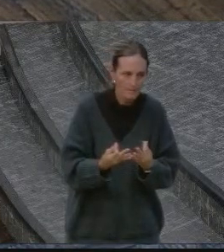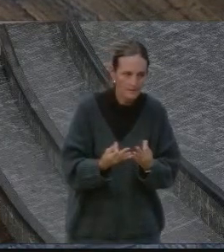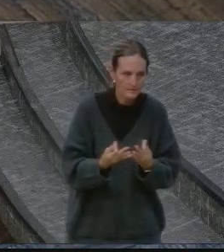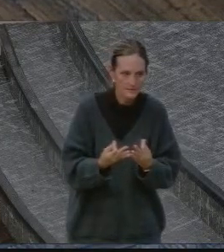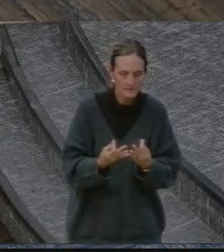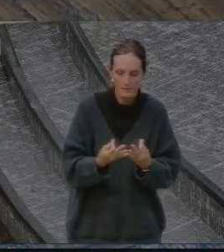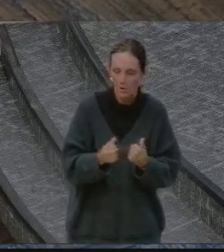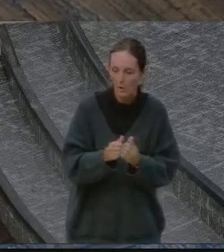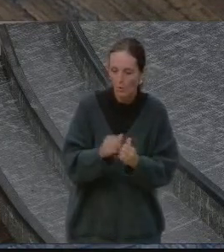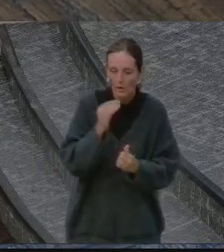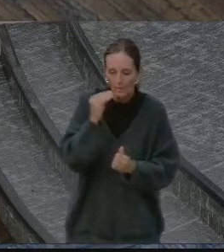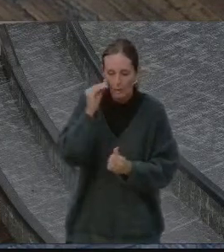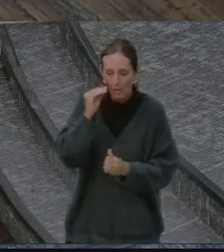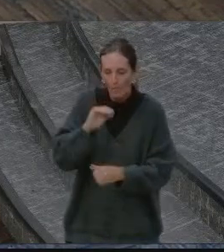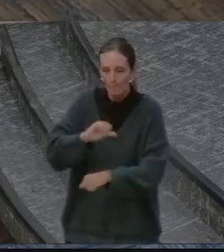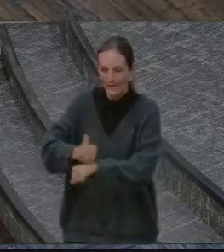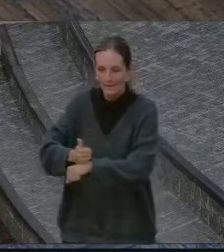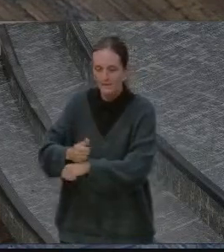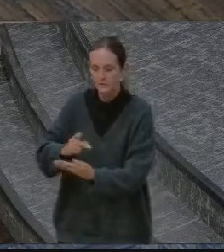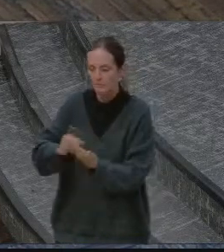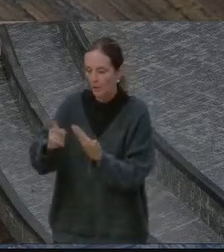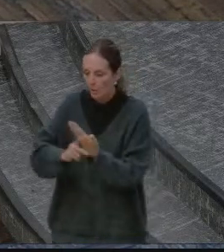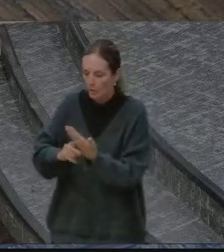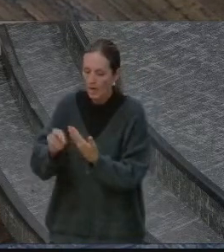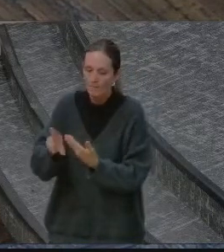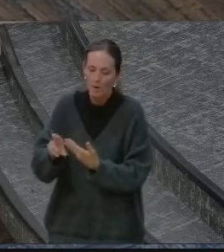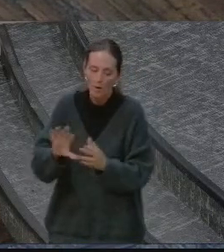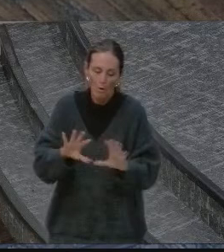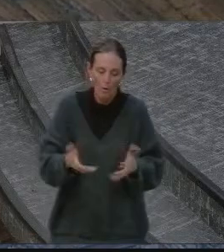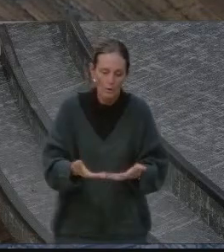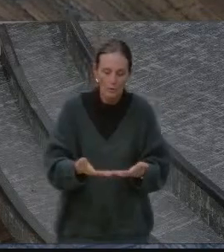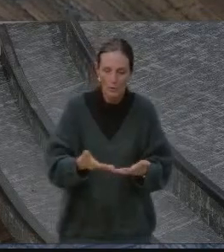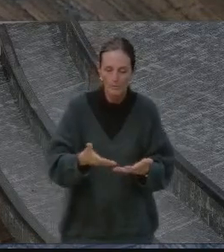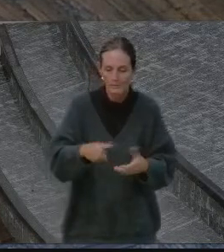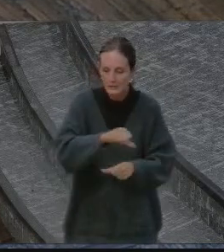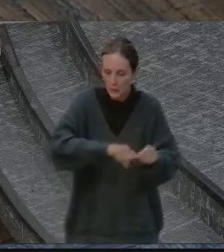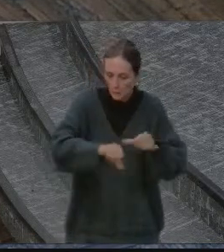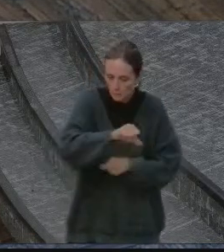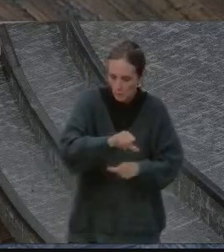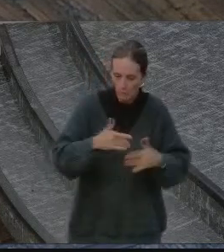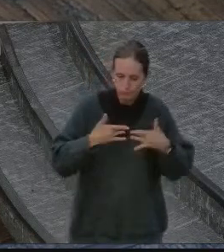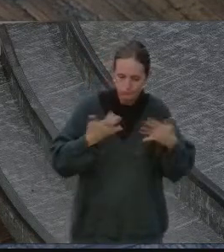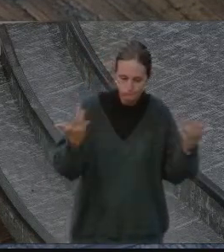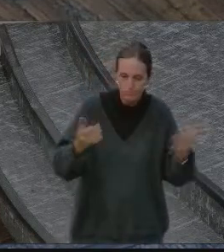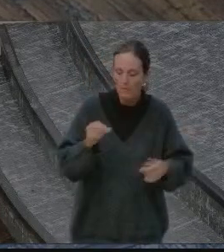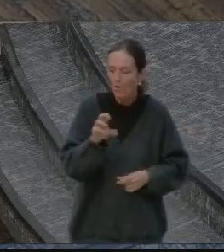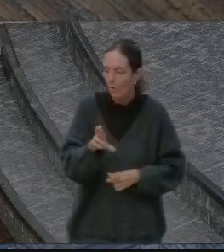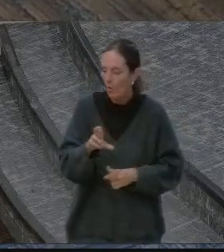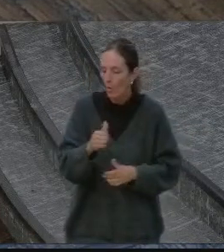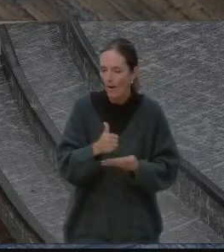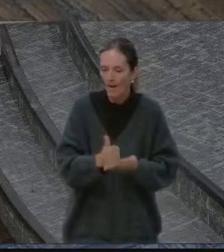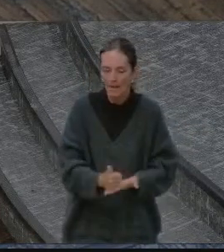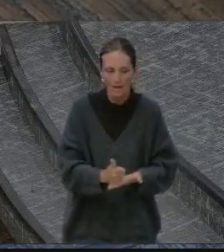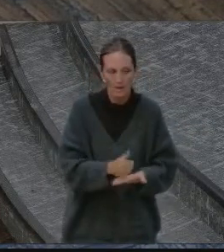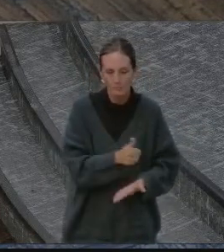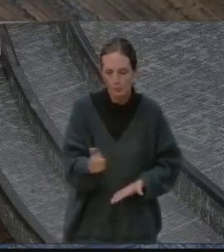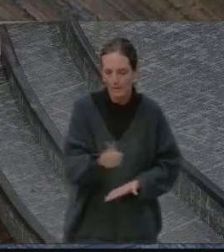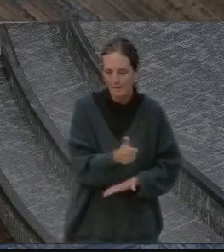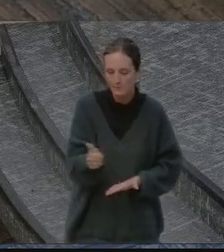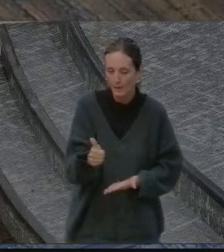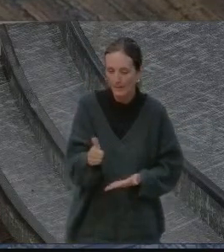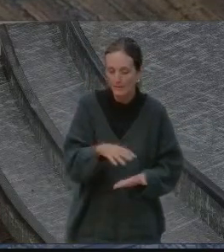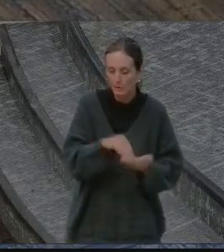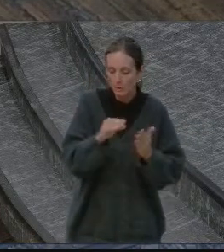home-based program to group socials and events, but it's also to help us transport students to and from